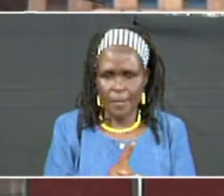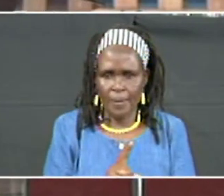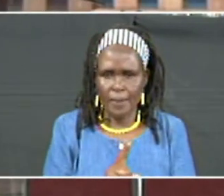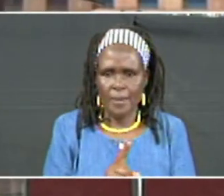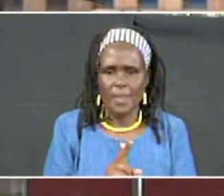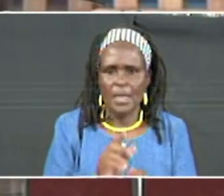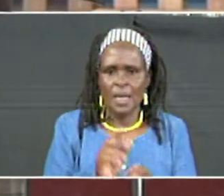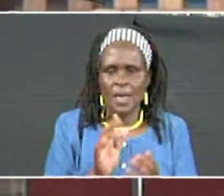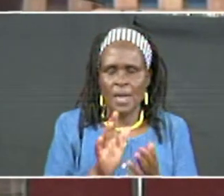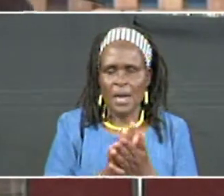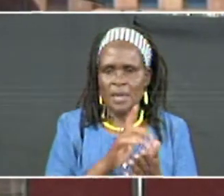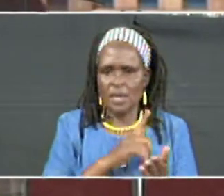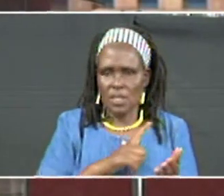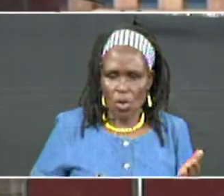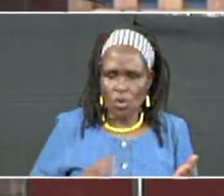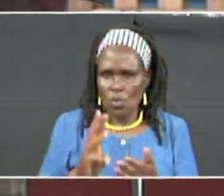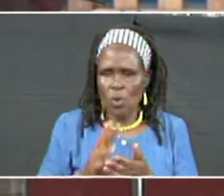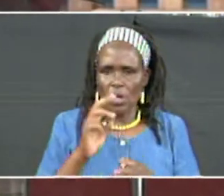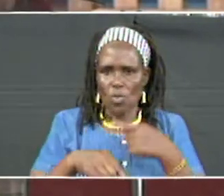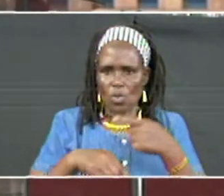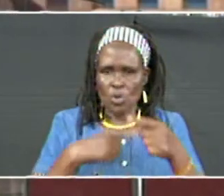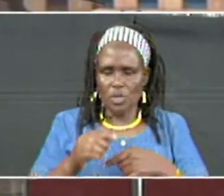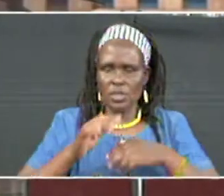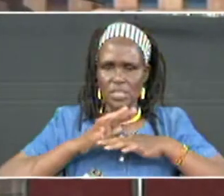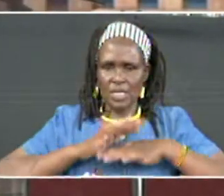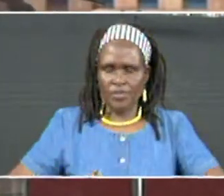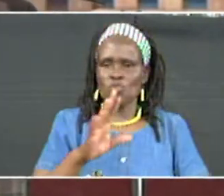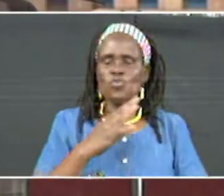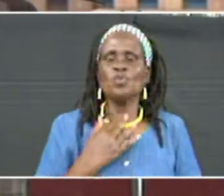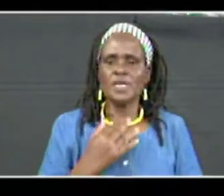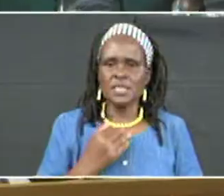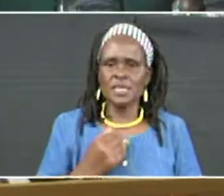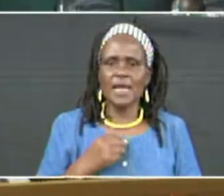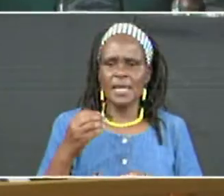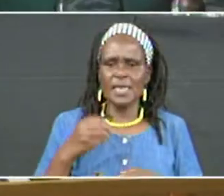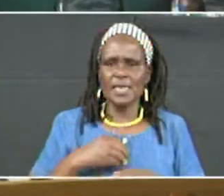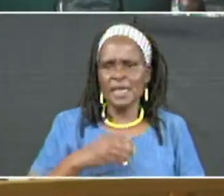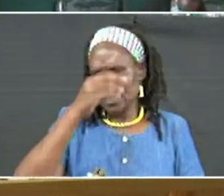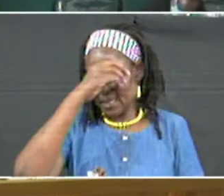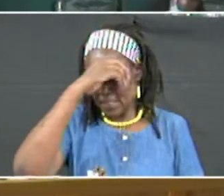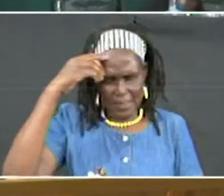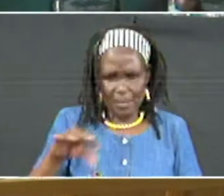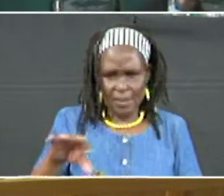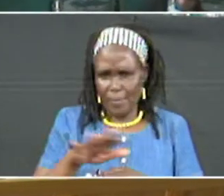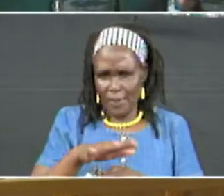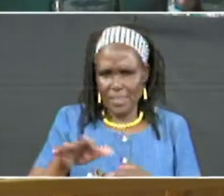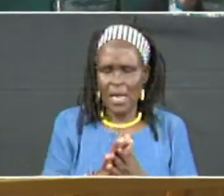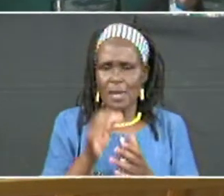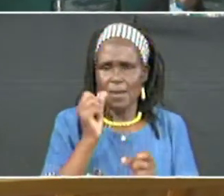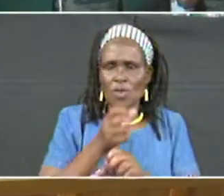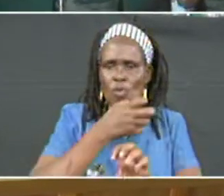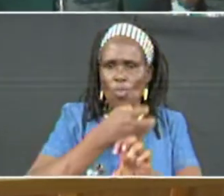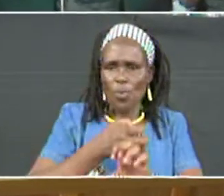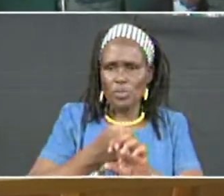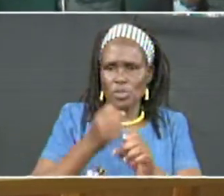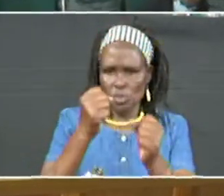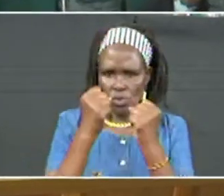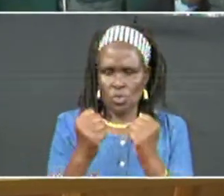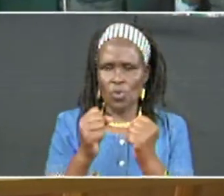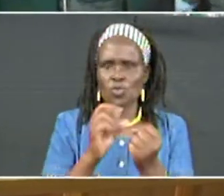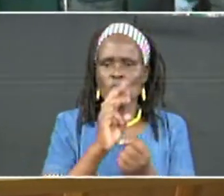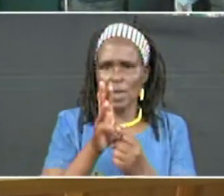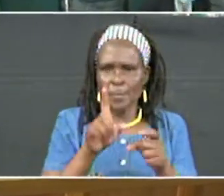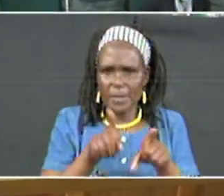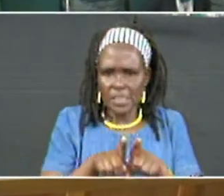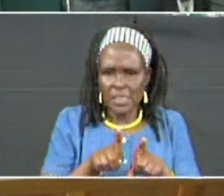Lord will guide you continually and satisfy your desire in scorched places and make your bones strong. And you shall be like a watered garden, like a spring